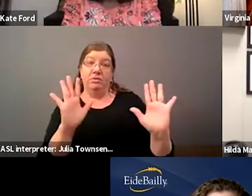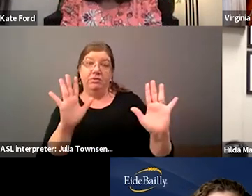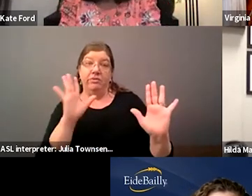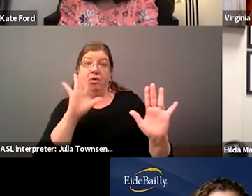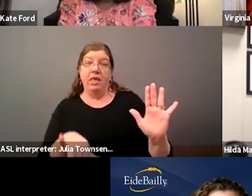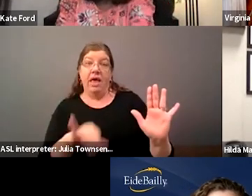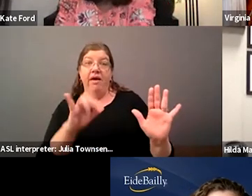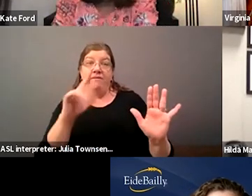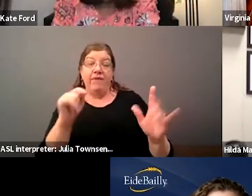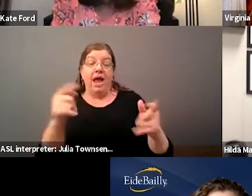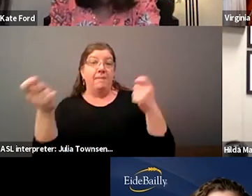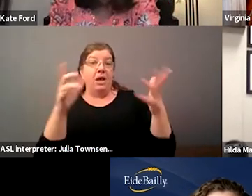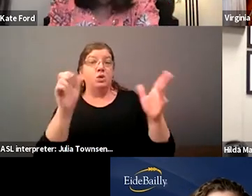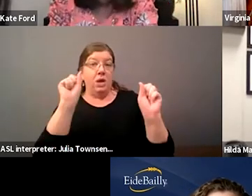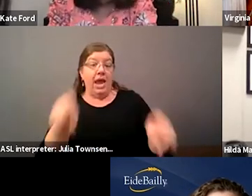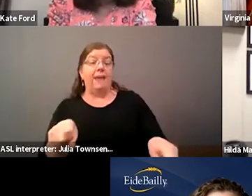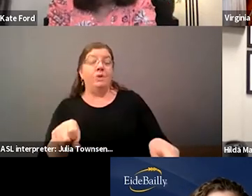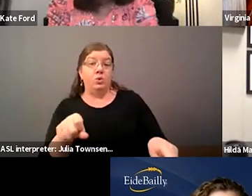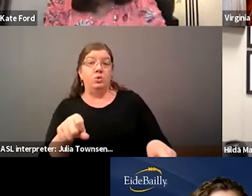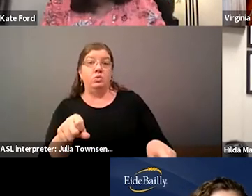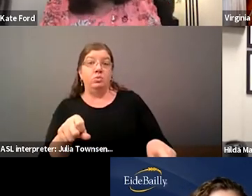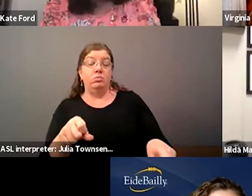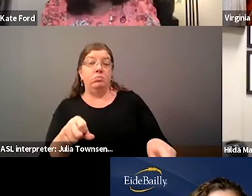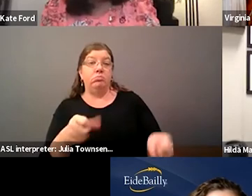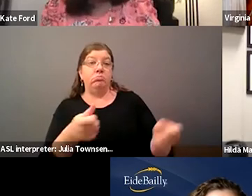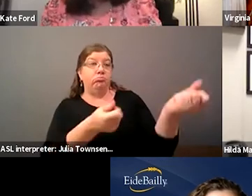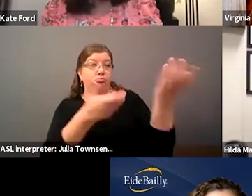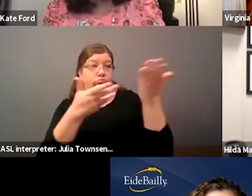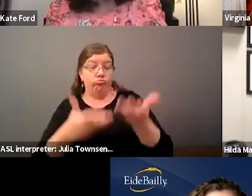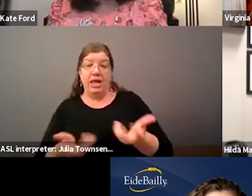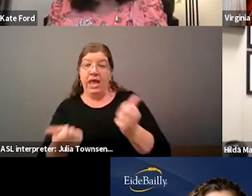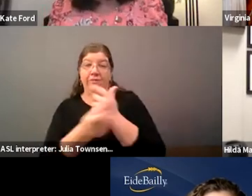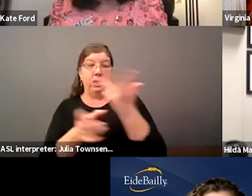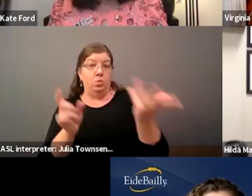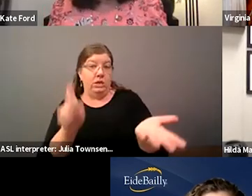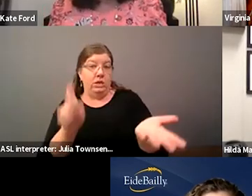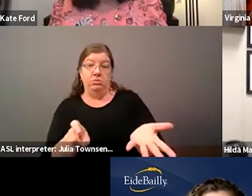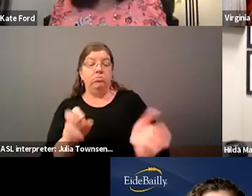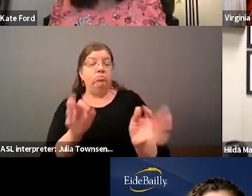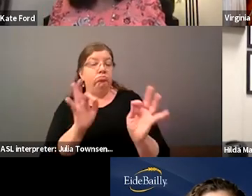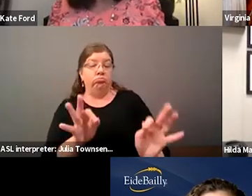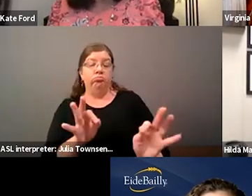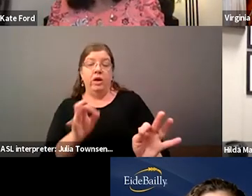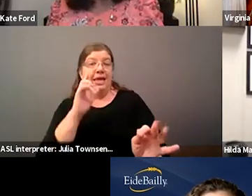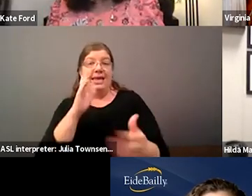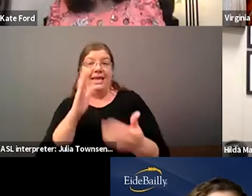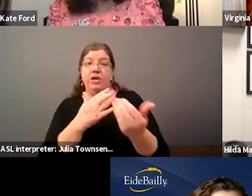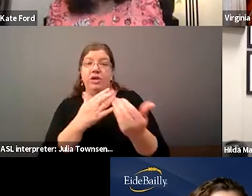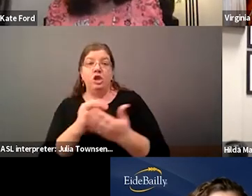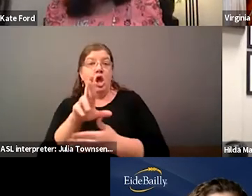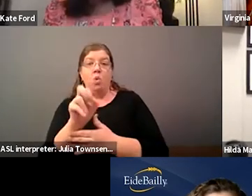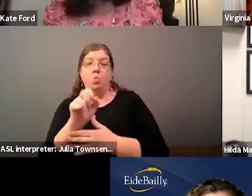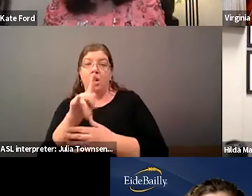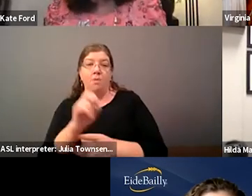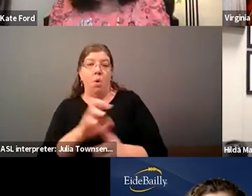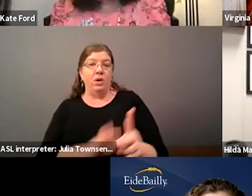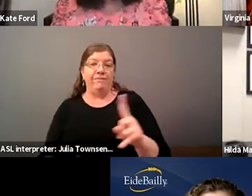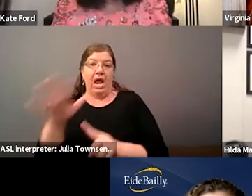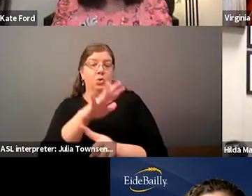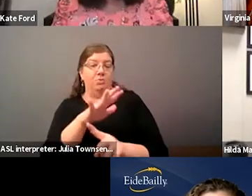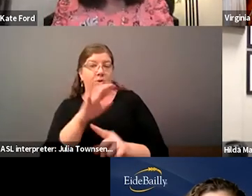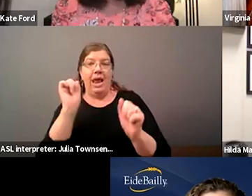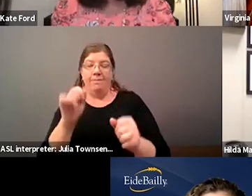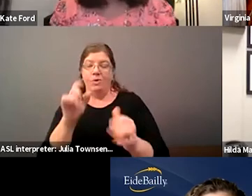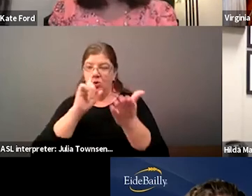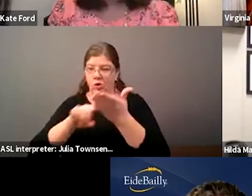fact that management was able to really still accommodate us in in this remote environment in order for us to be able to get the